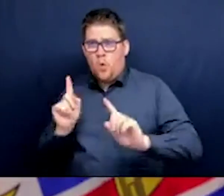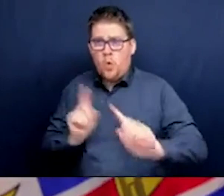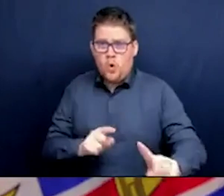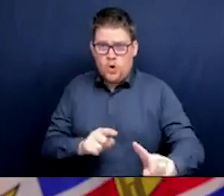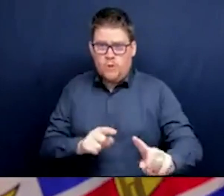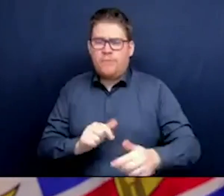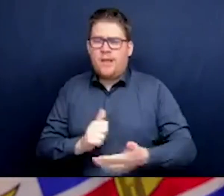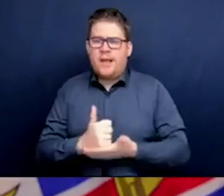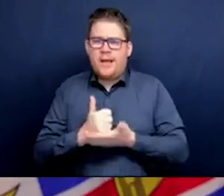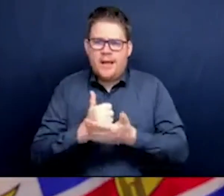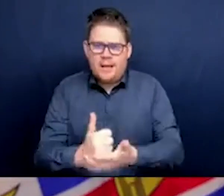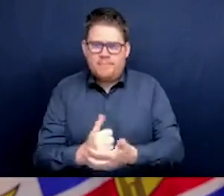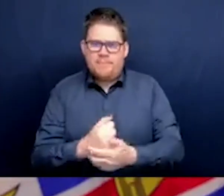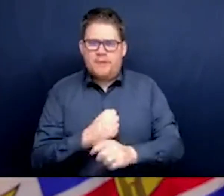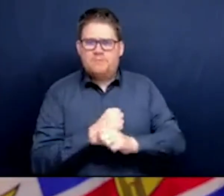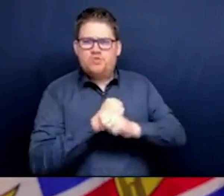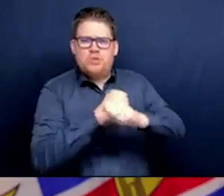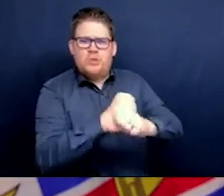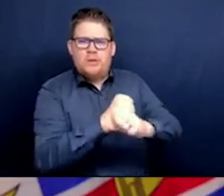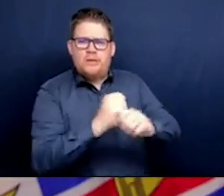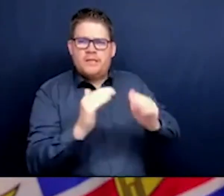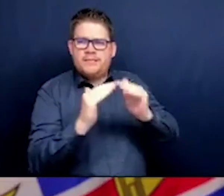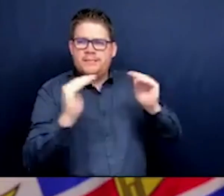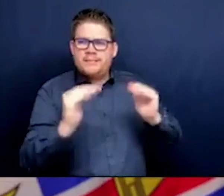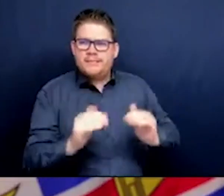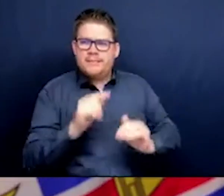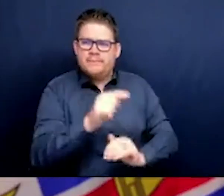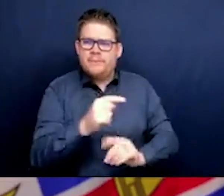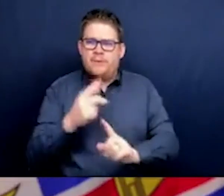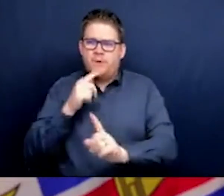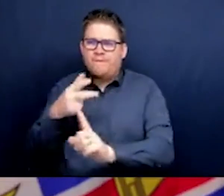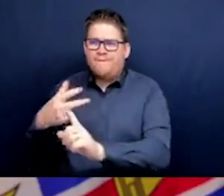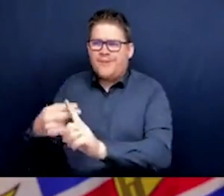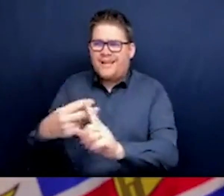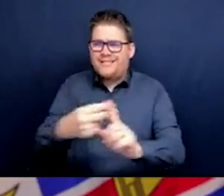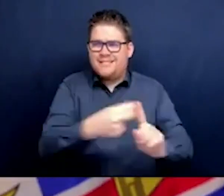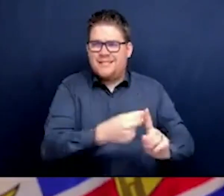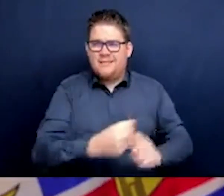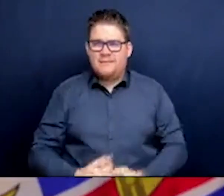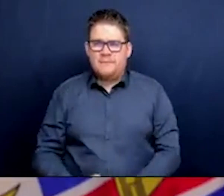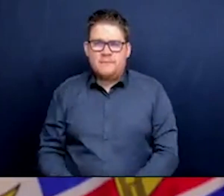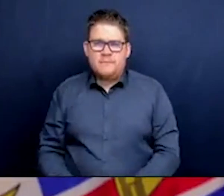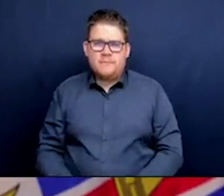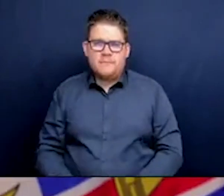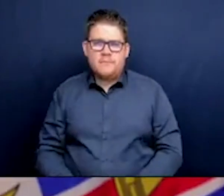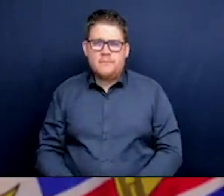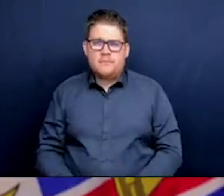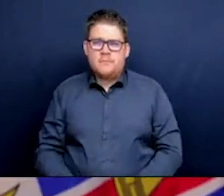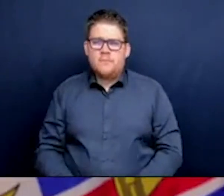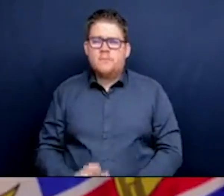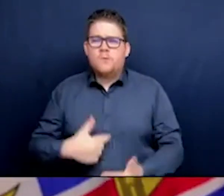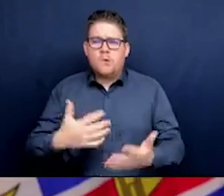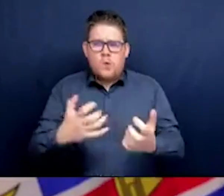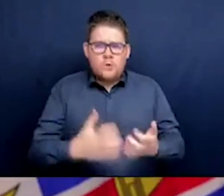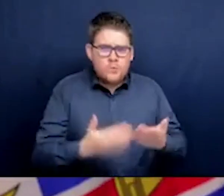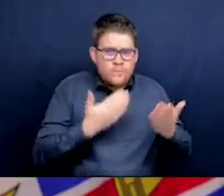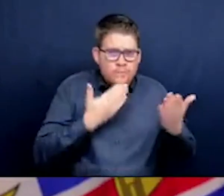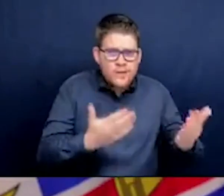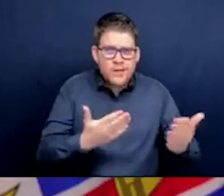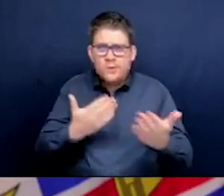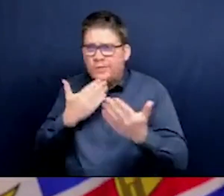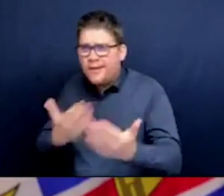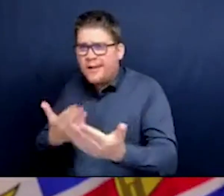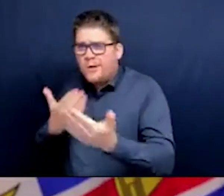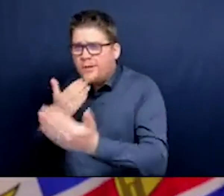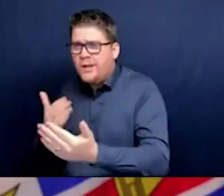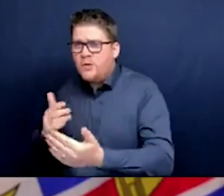coverage in these essential healthcare settings. And I just want to express my gratitude to my colleagues across the board for stepping